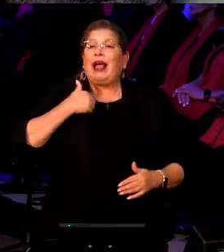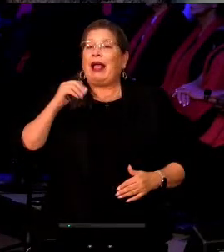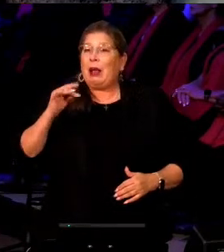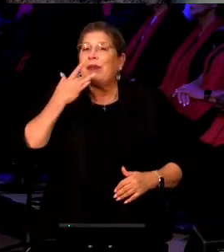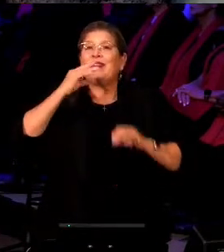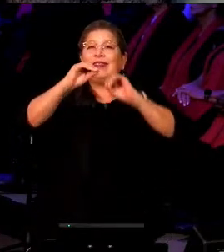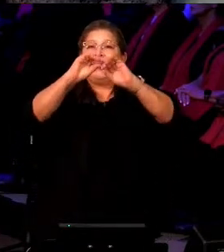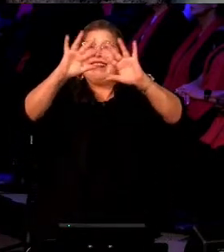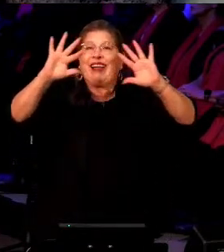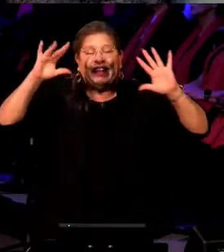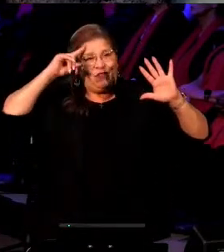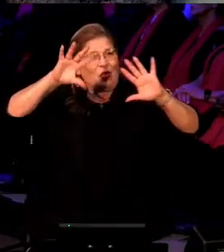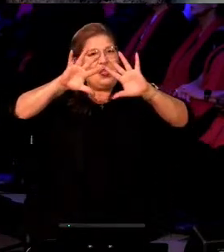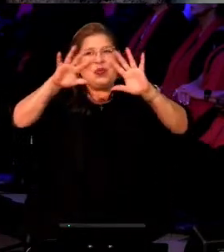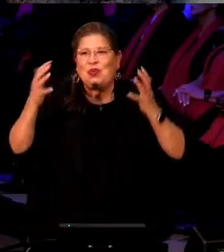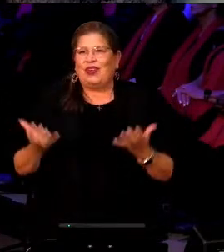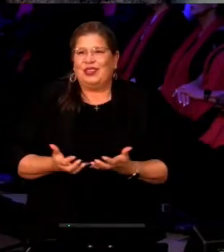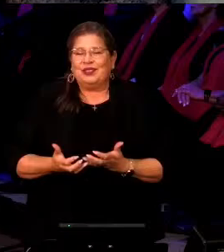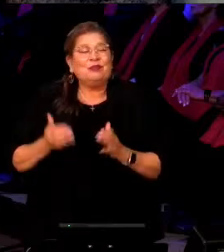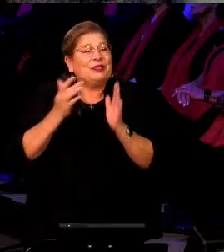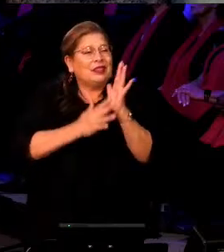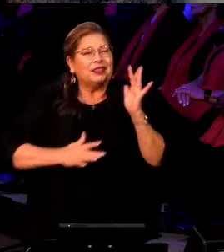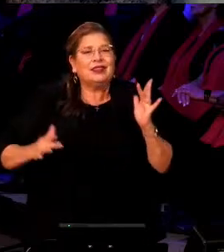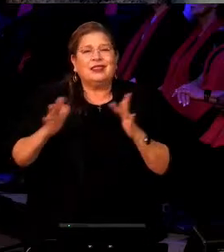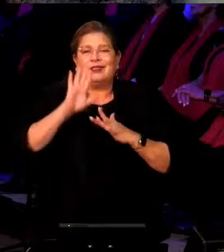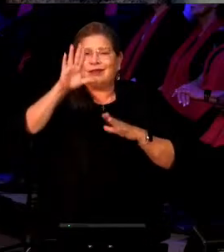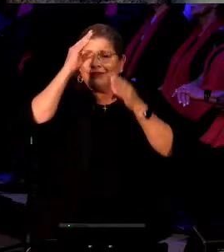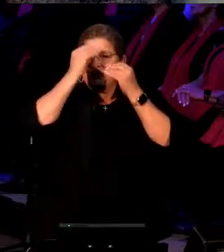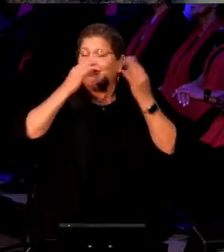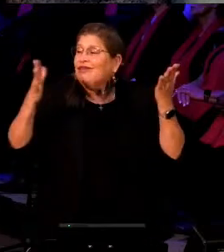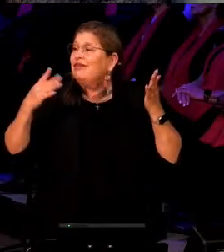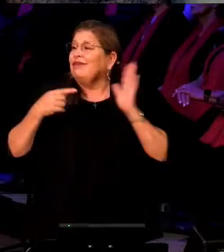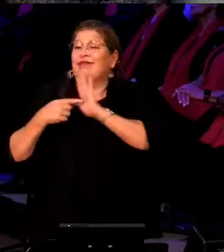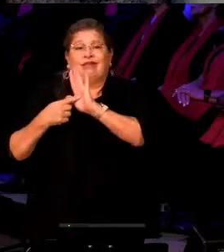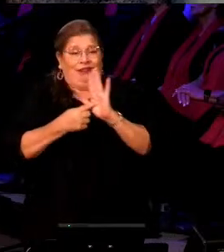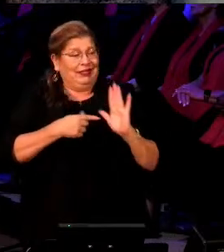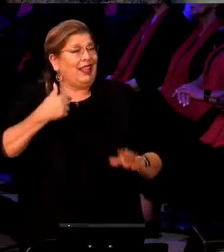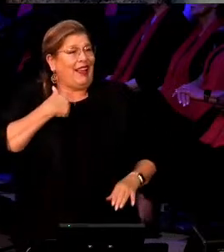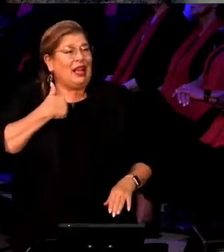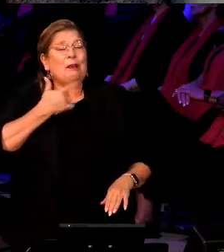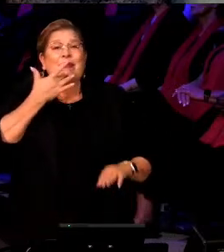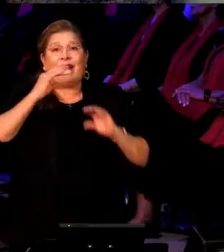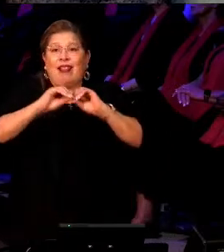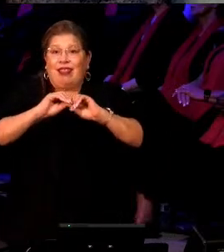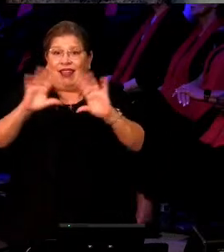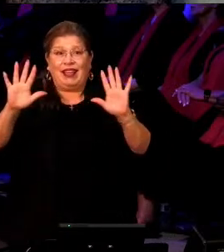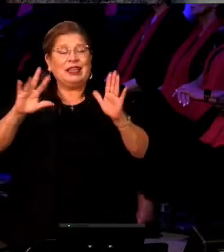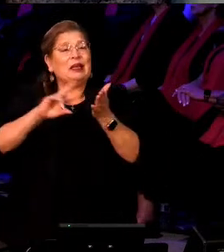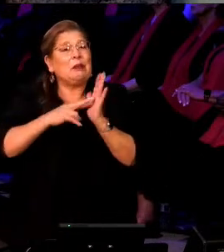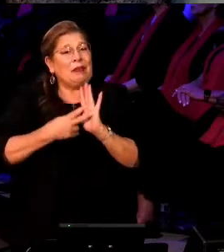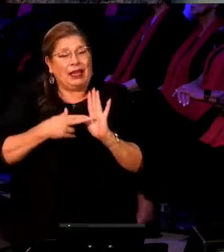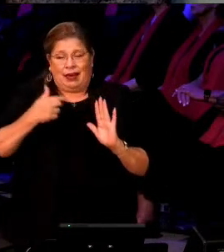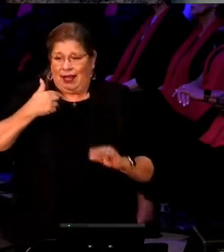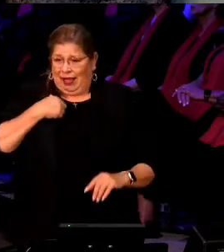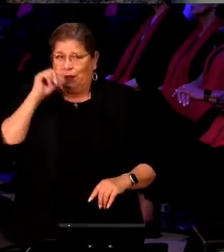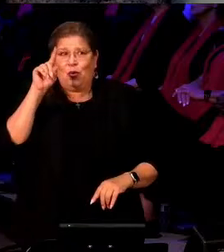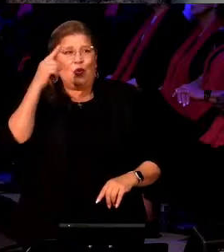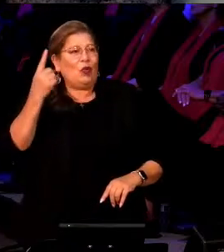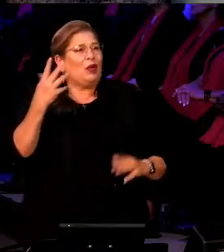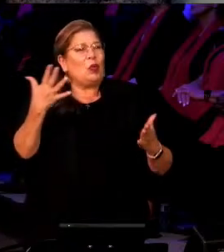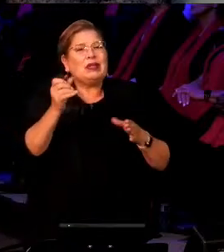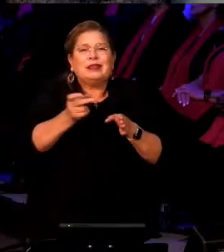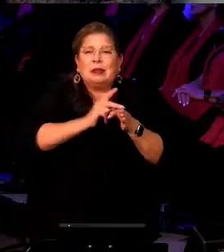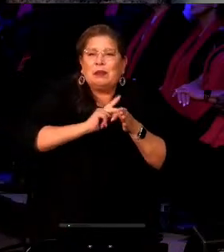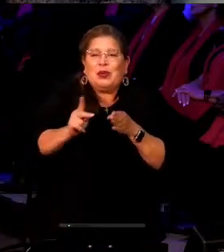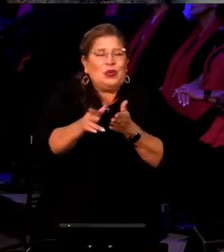world. And Jesus' declaration of himself as the light means, I am the source of what is pure.